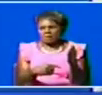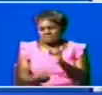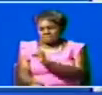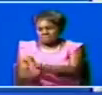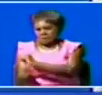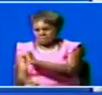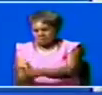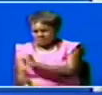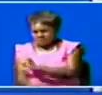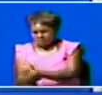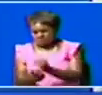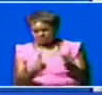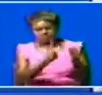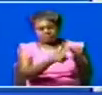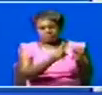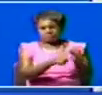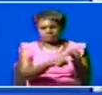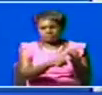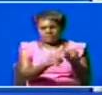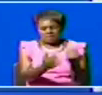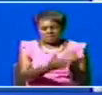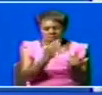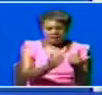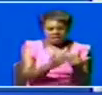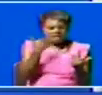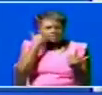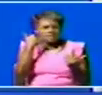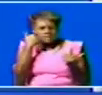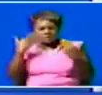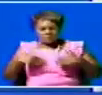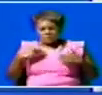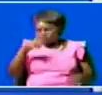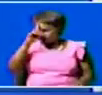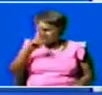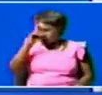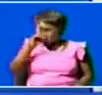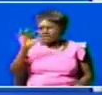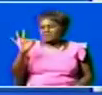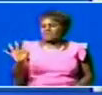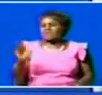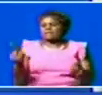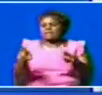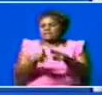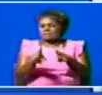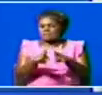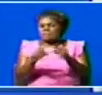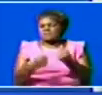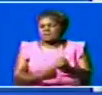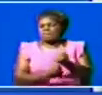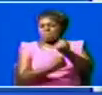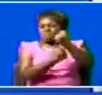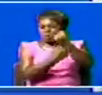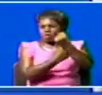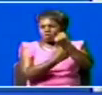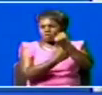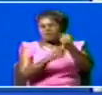counseling. We are also doing palliative care for the patients who are very ill, and we really support them